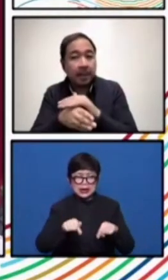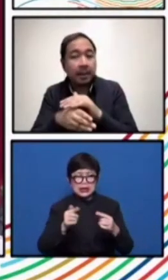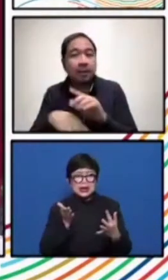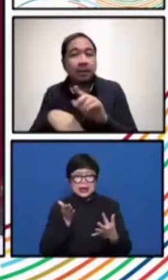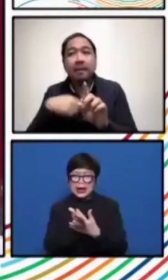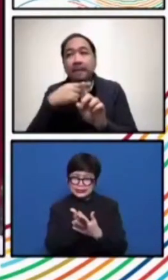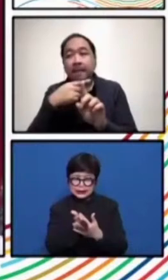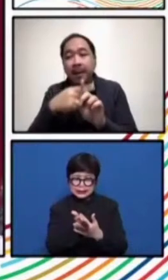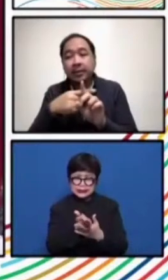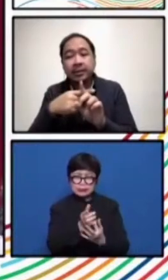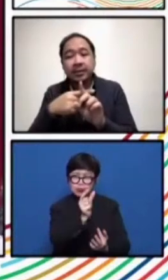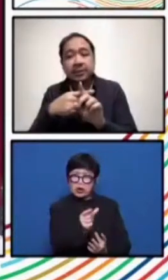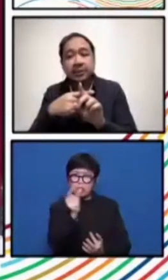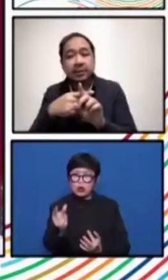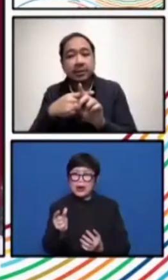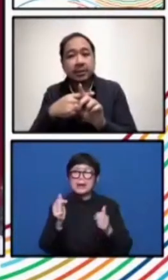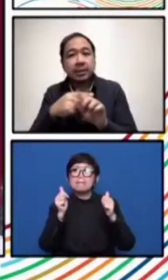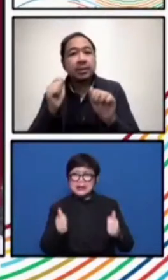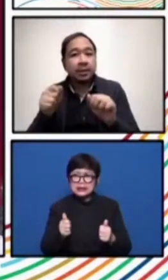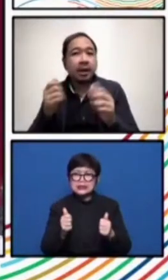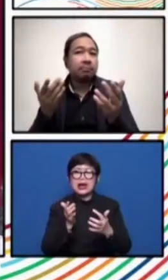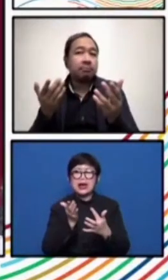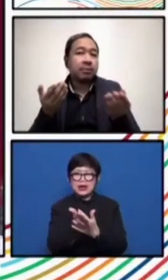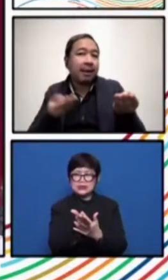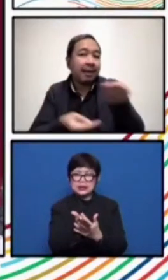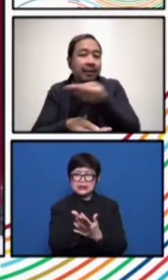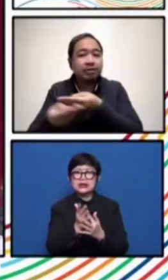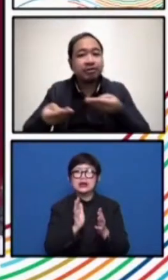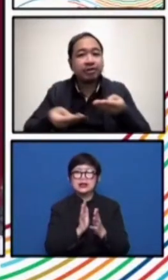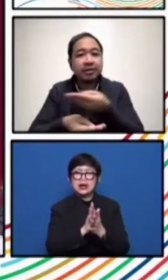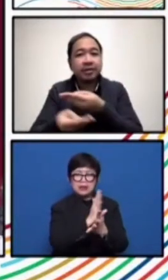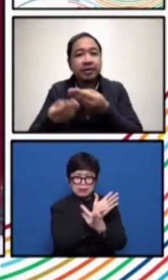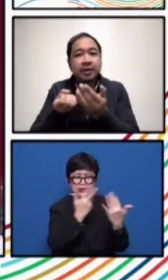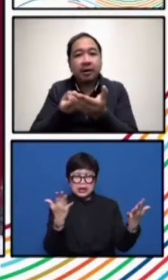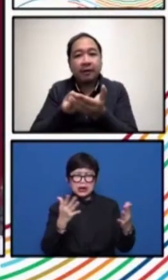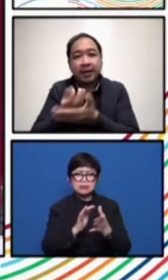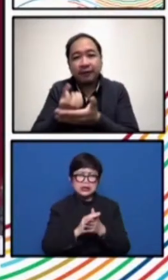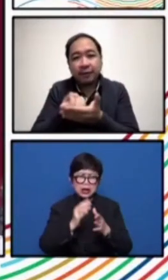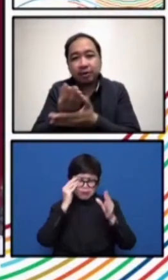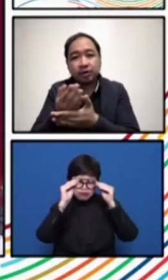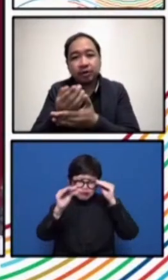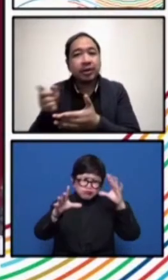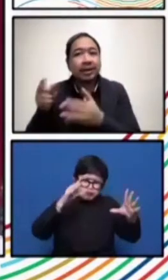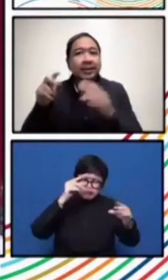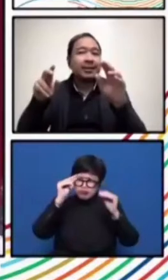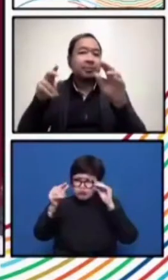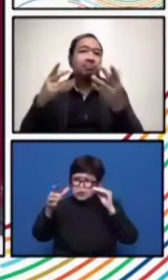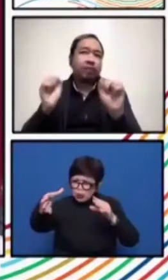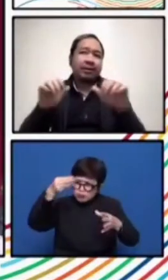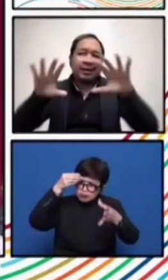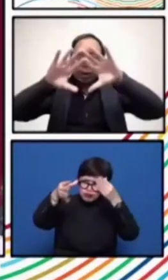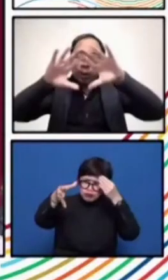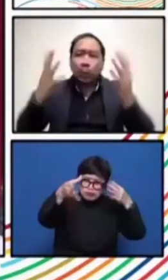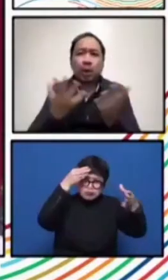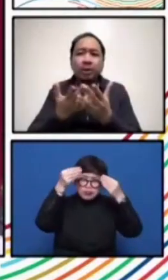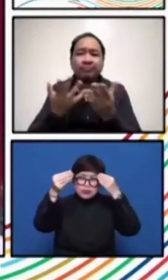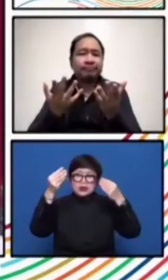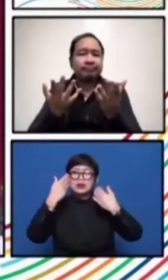can have exchange of information to the International Exchange of